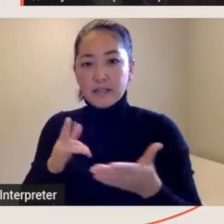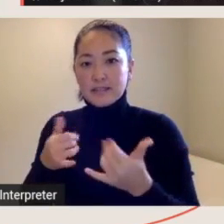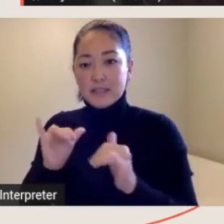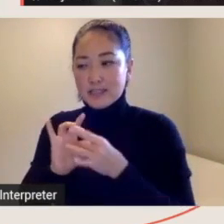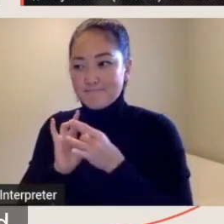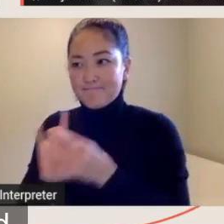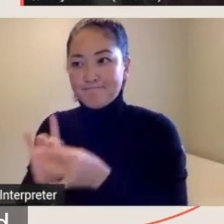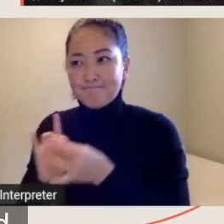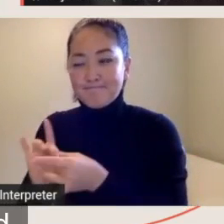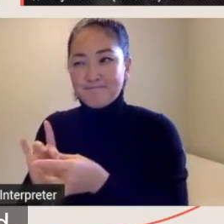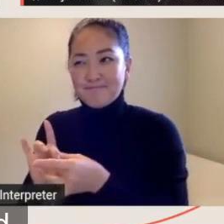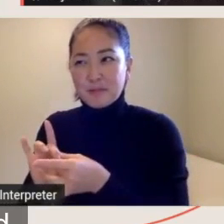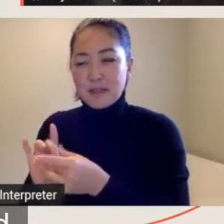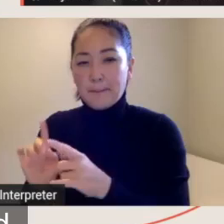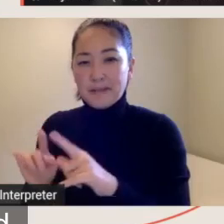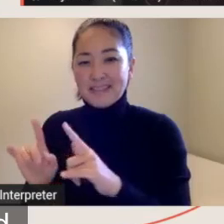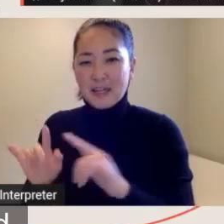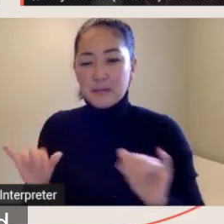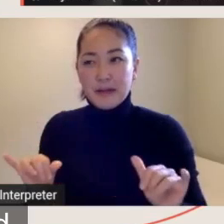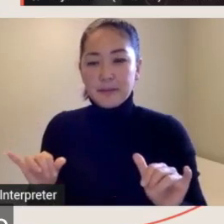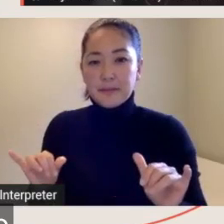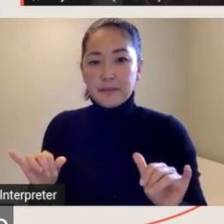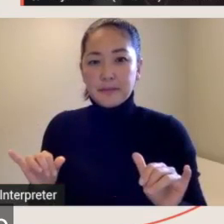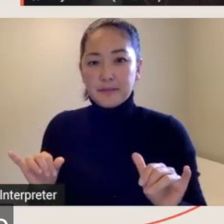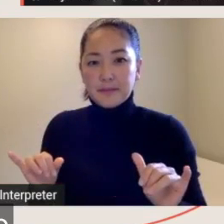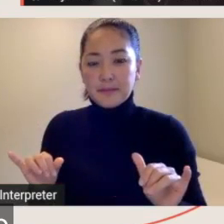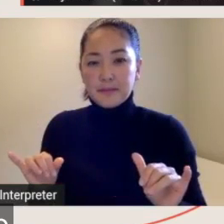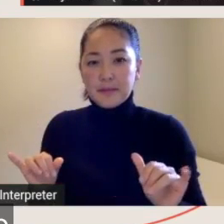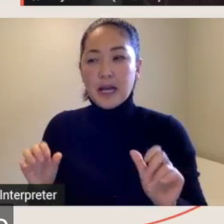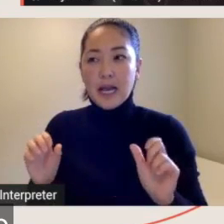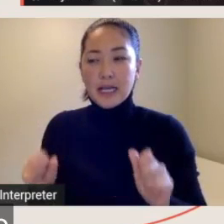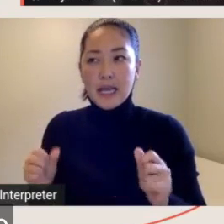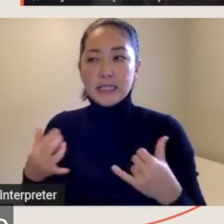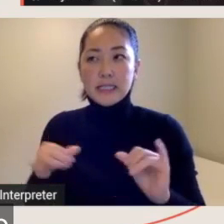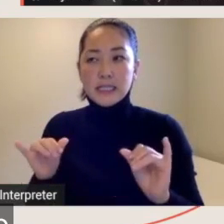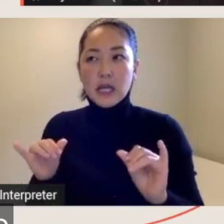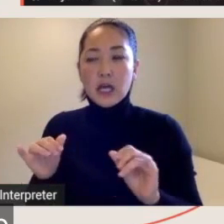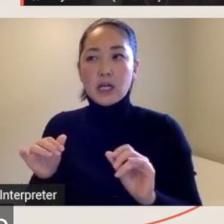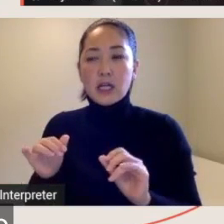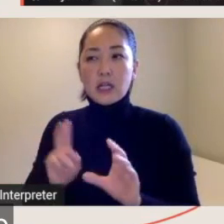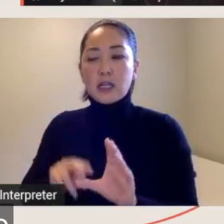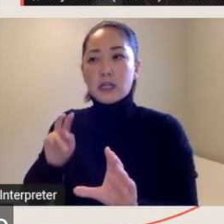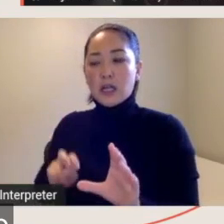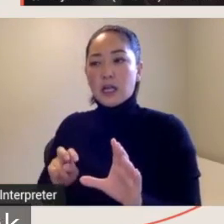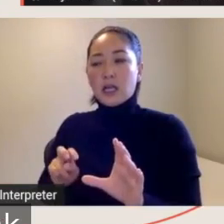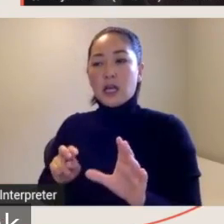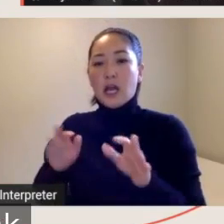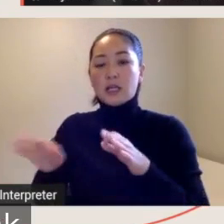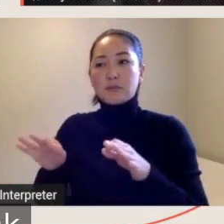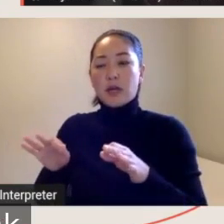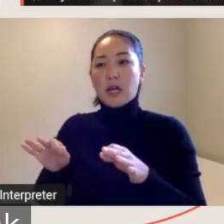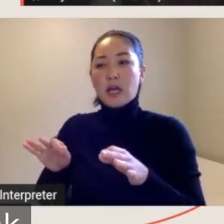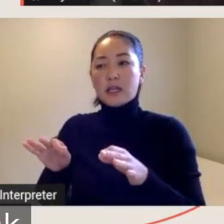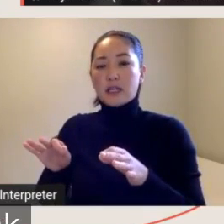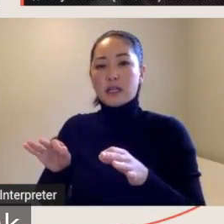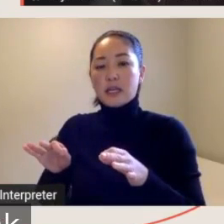binded to it. They still feel connected to it, but at the same time, they're able to criticize it and think it critically. It's something that I